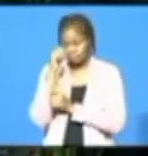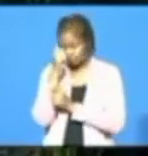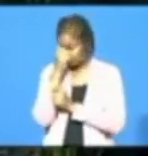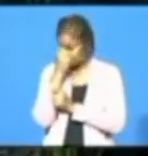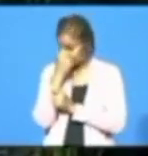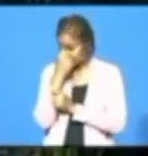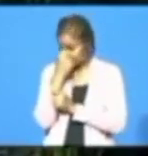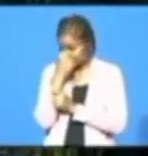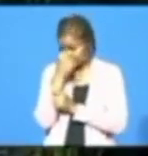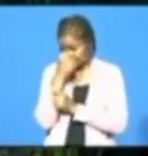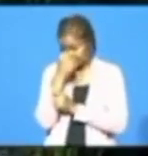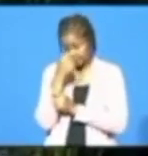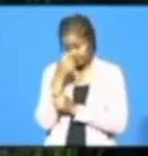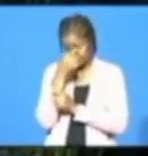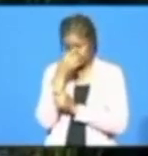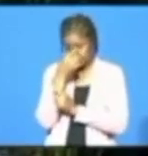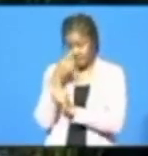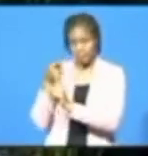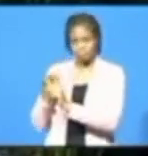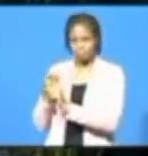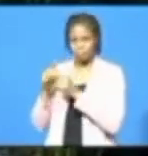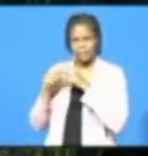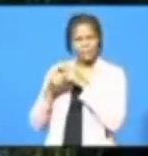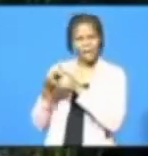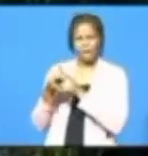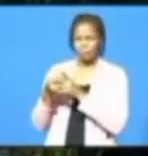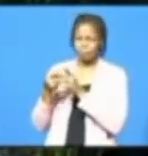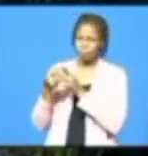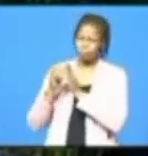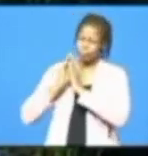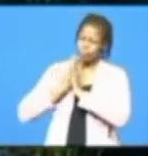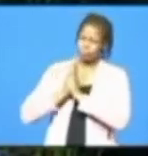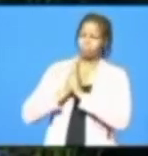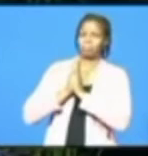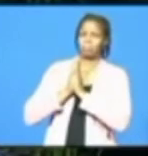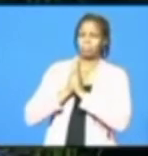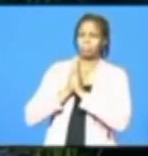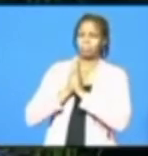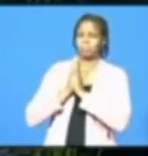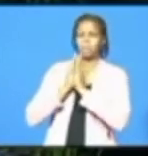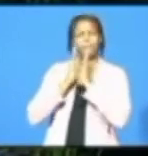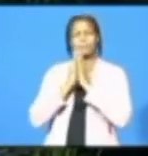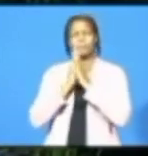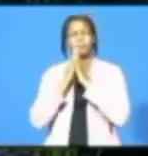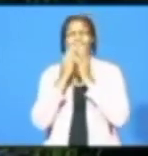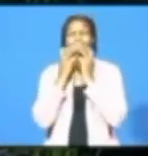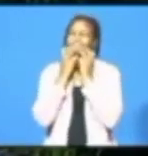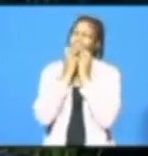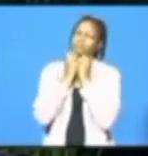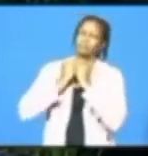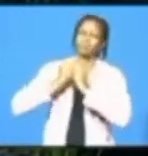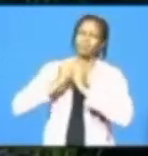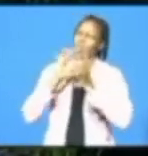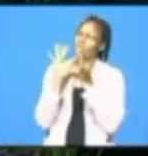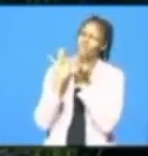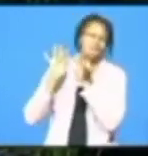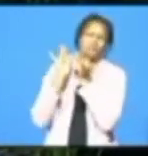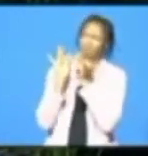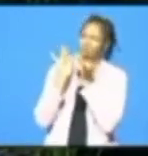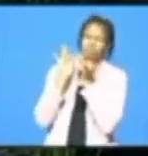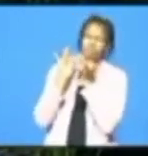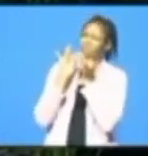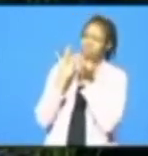And when he started his prayer, he prayed passionately and